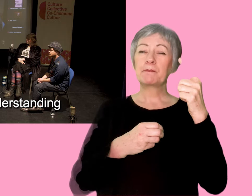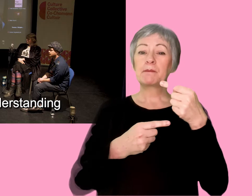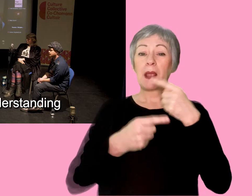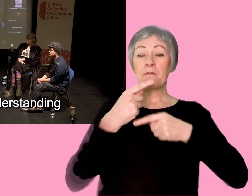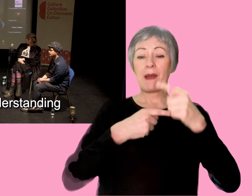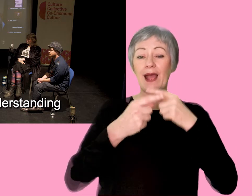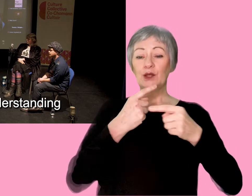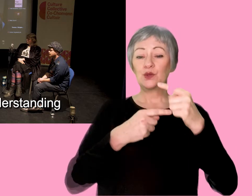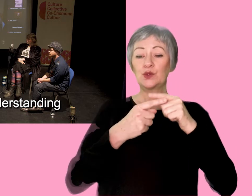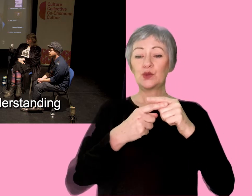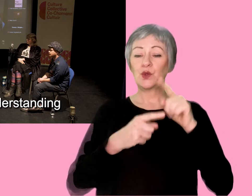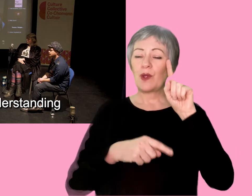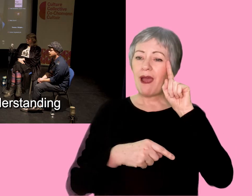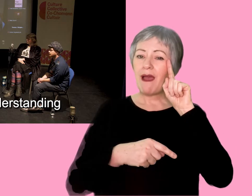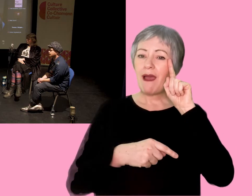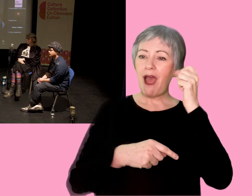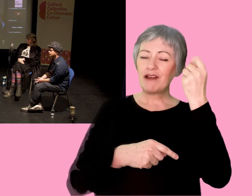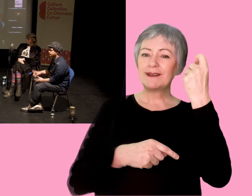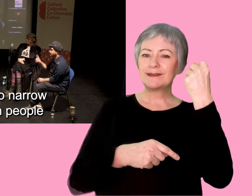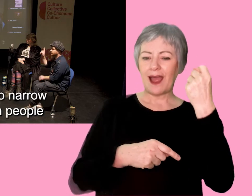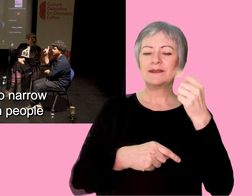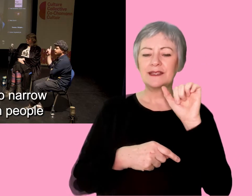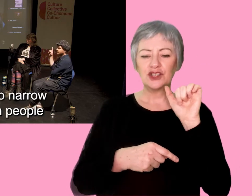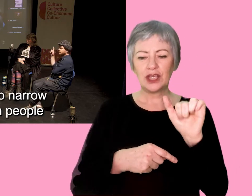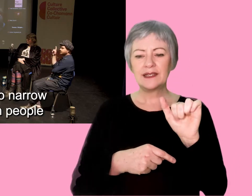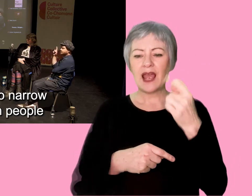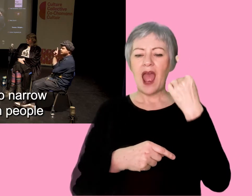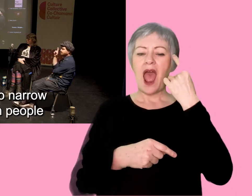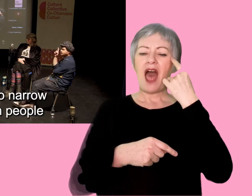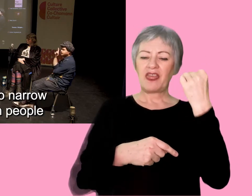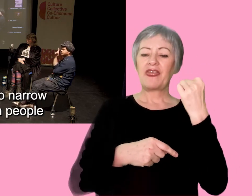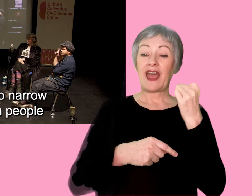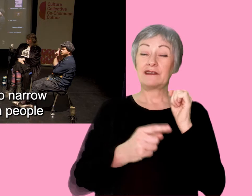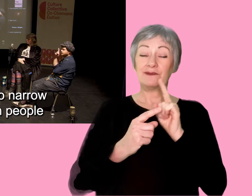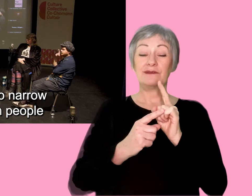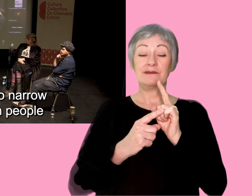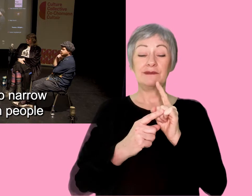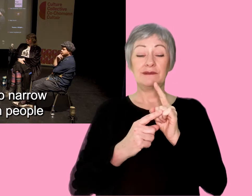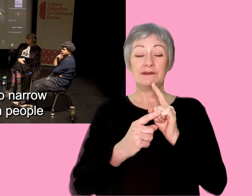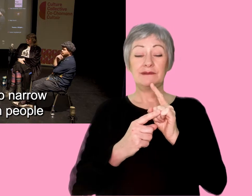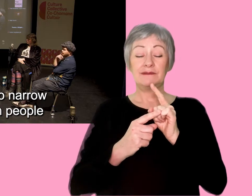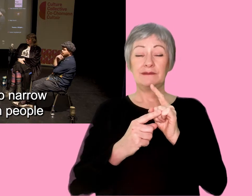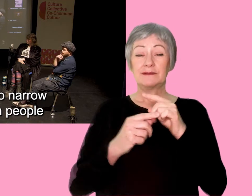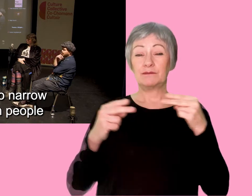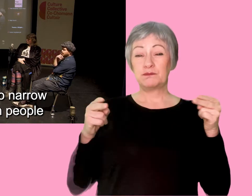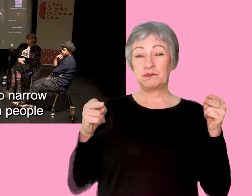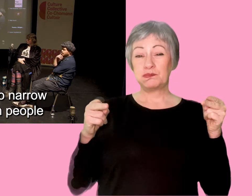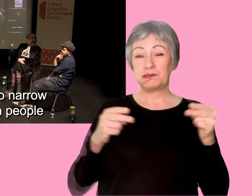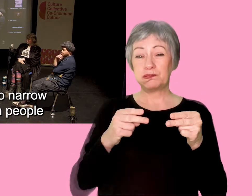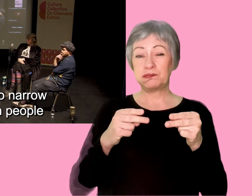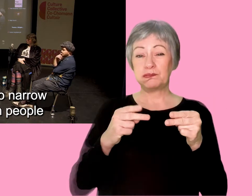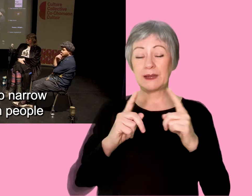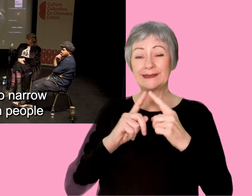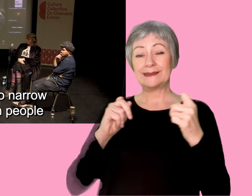is back to the understanding. And I think that's just to narrow that